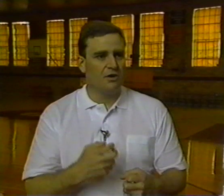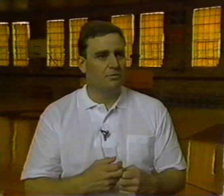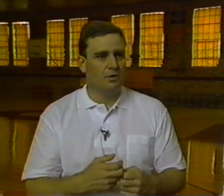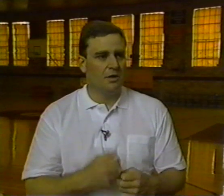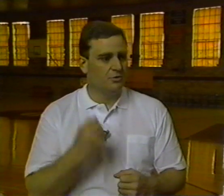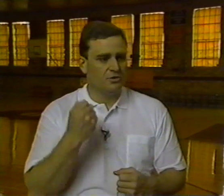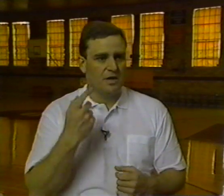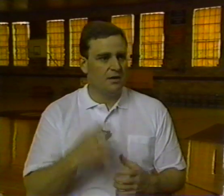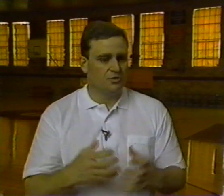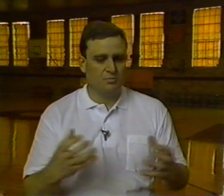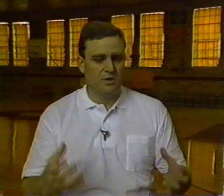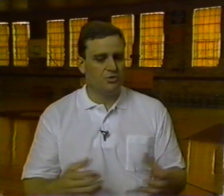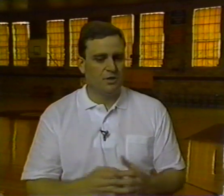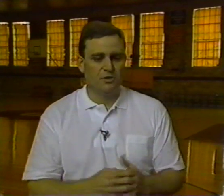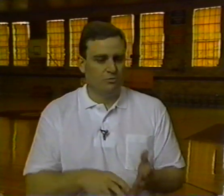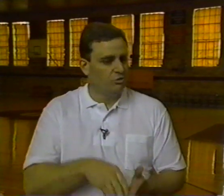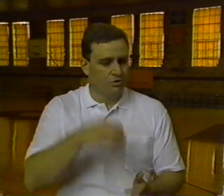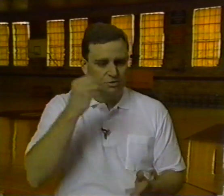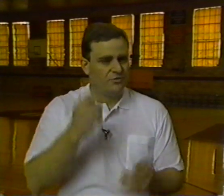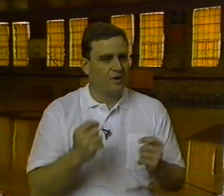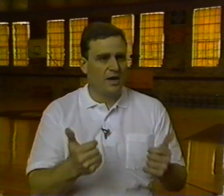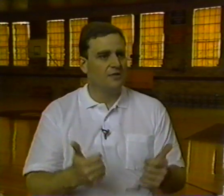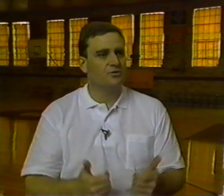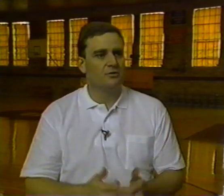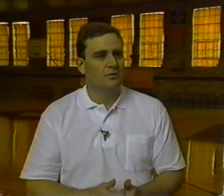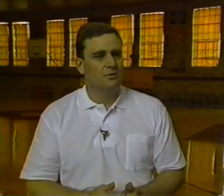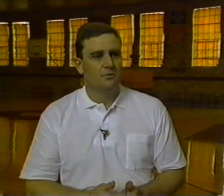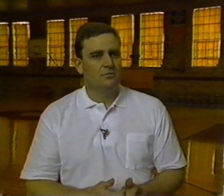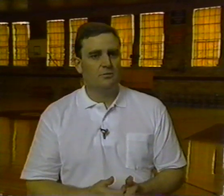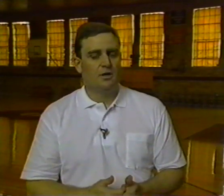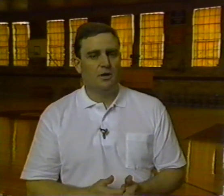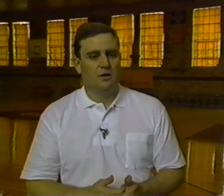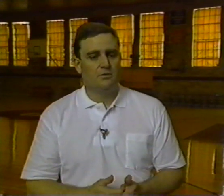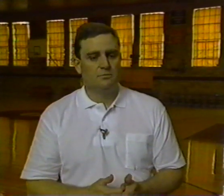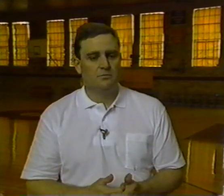compete as hard, they understand as much, they can learn as fast.